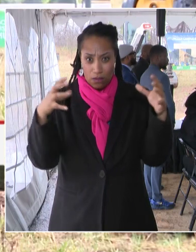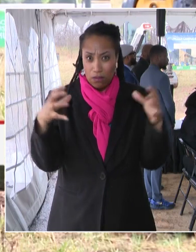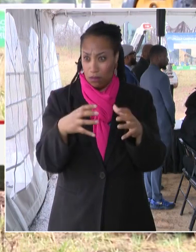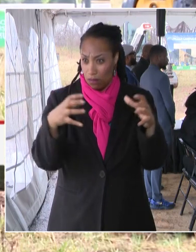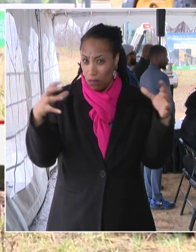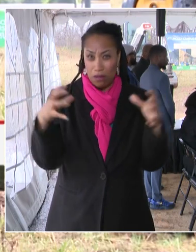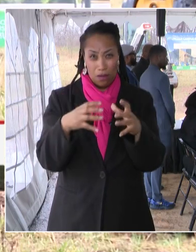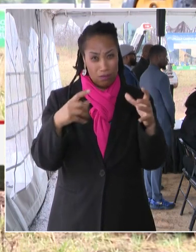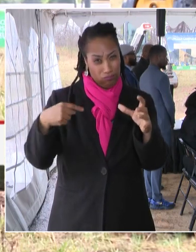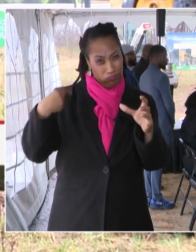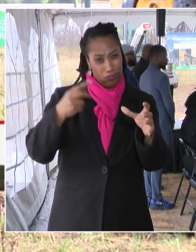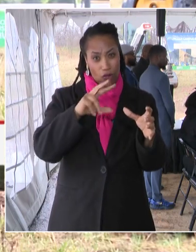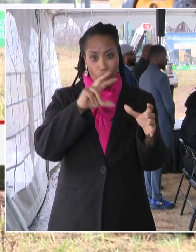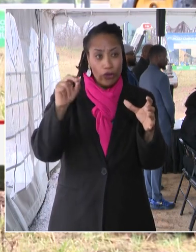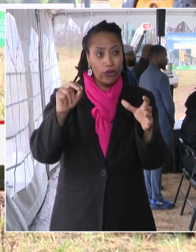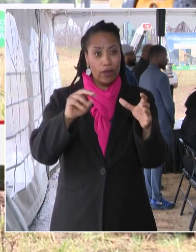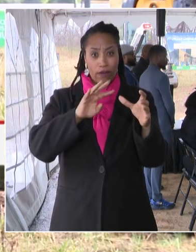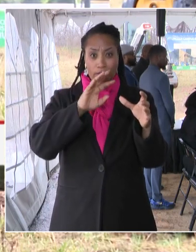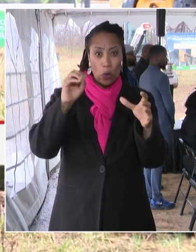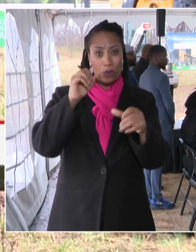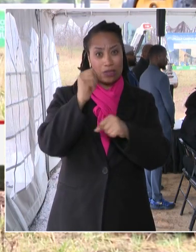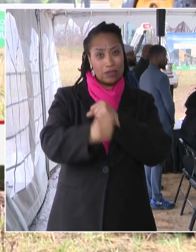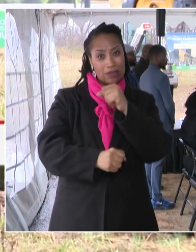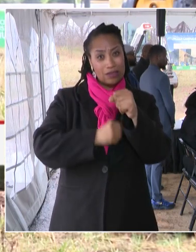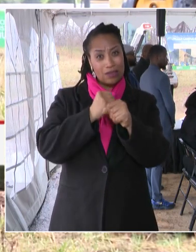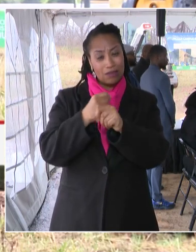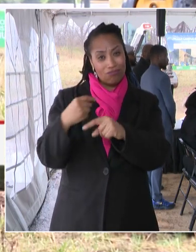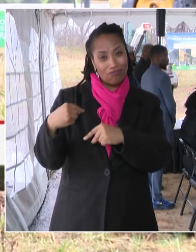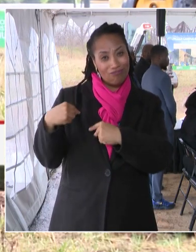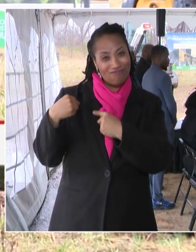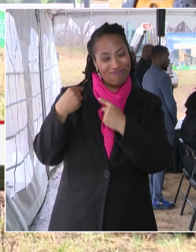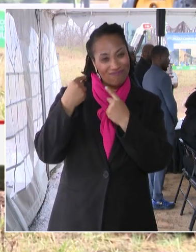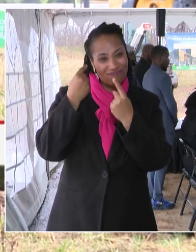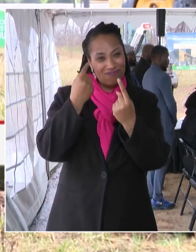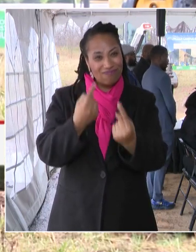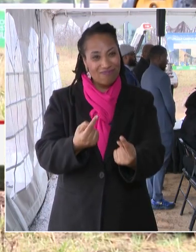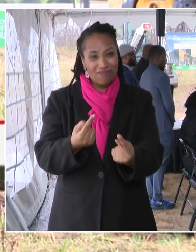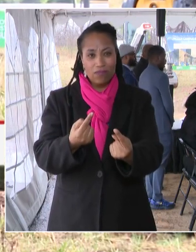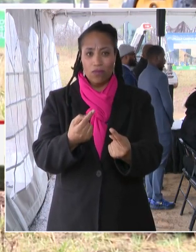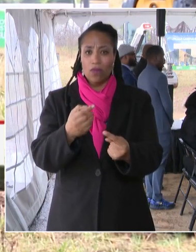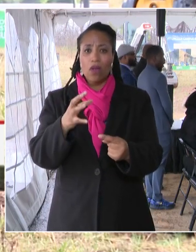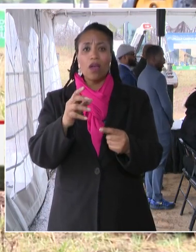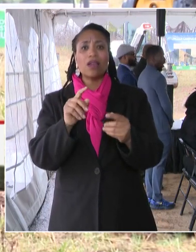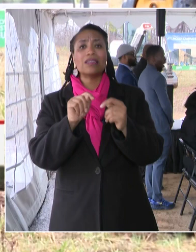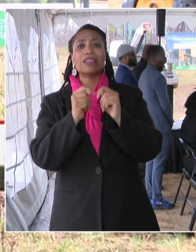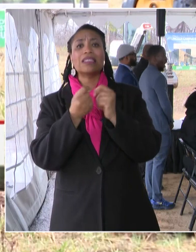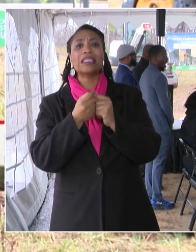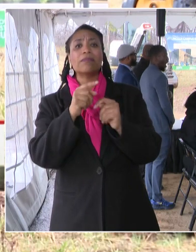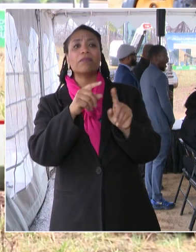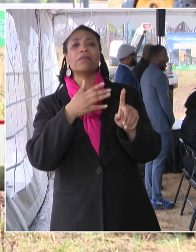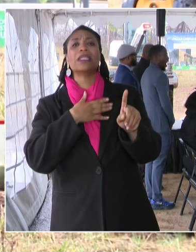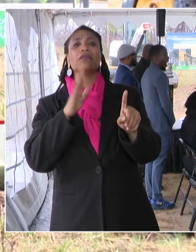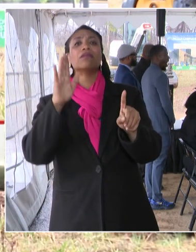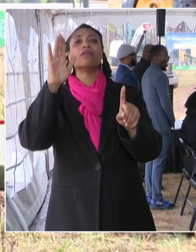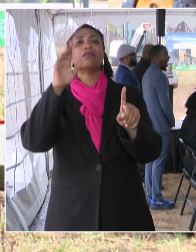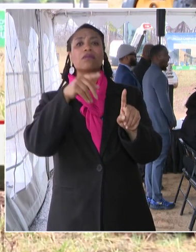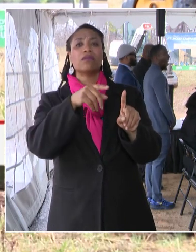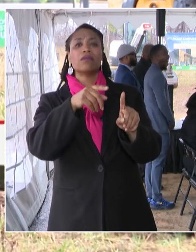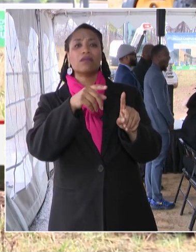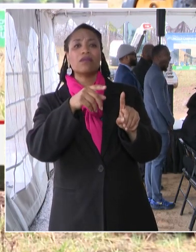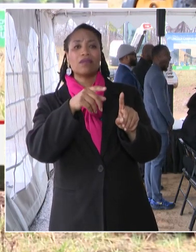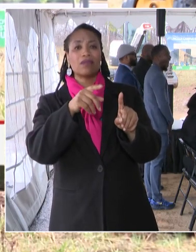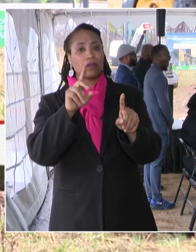team that will help bring this project into fruition. If you could raise your hand, I want to thank my DGS colleagues, Osei